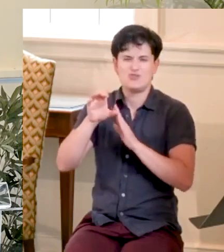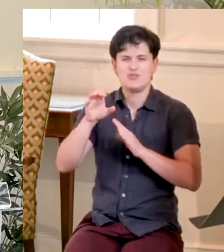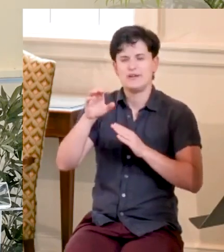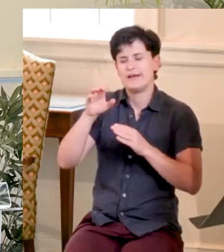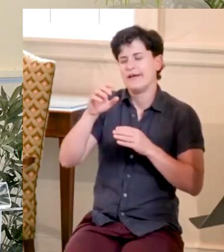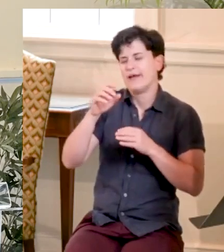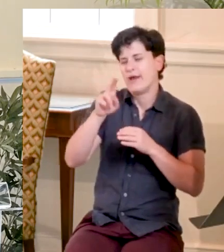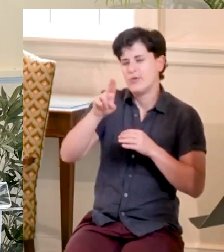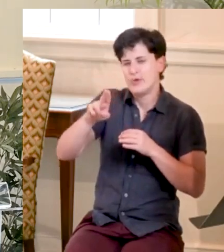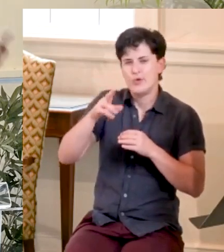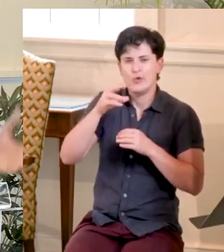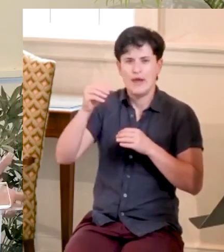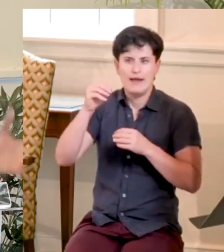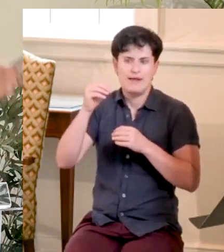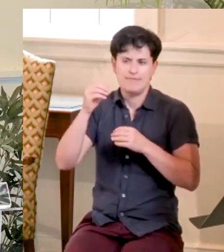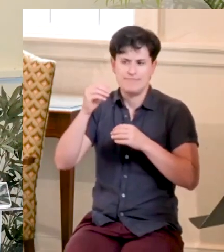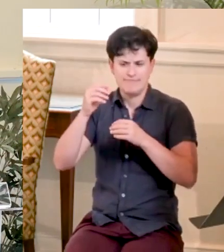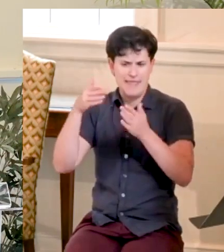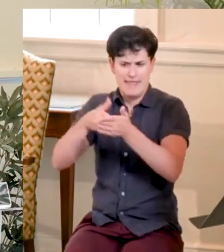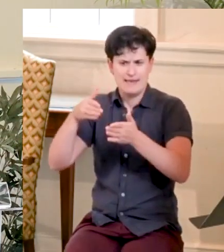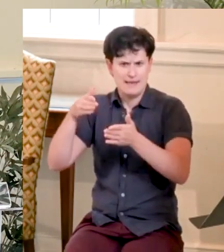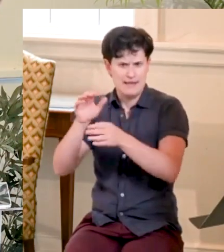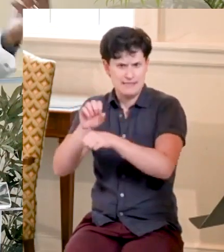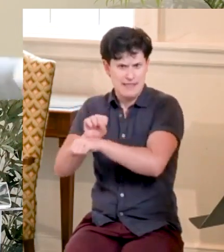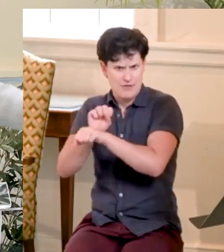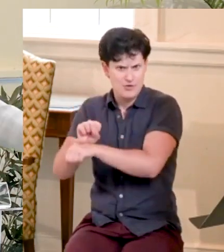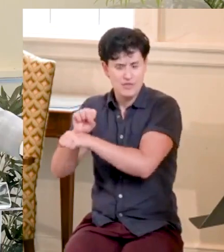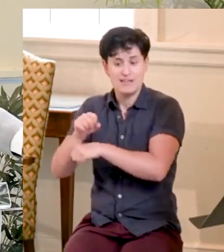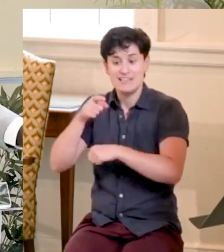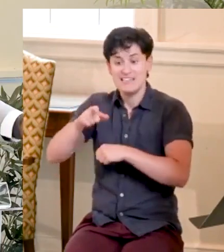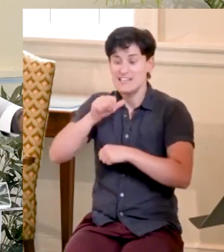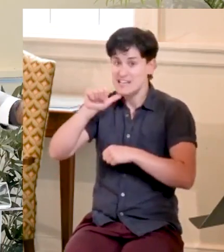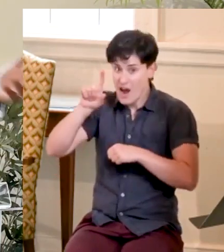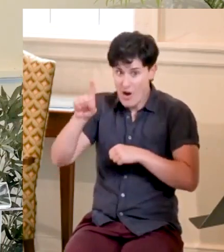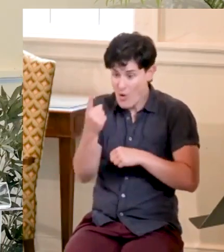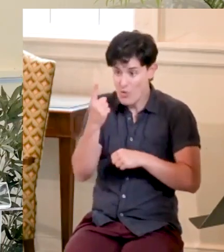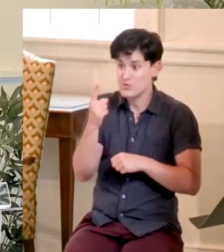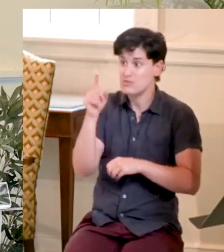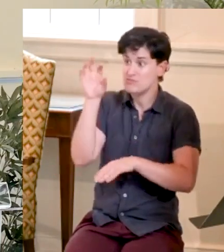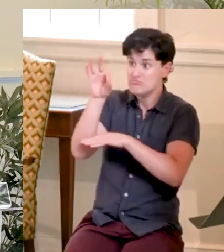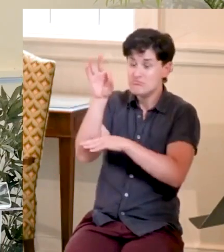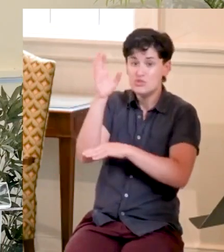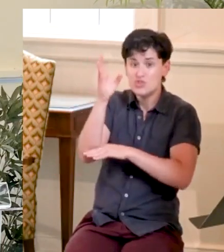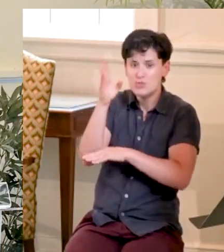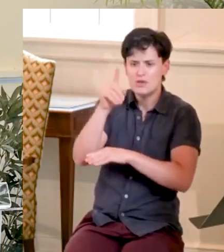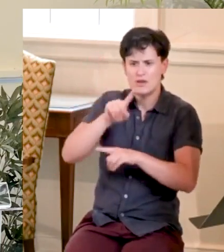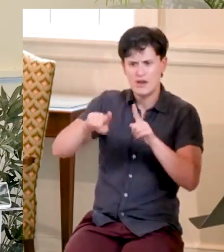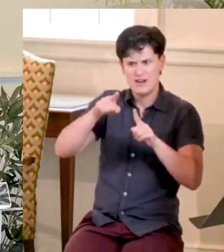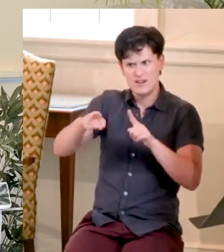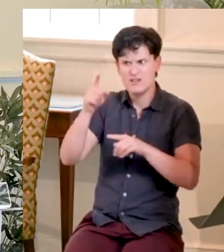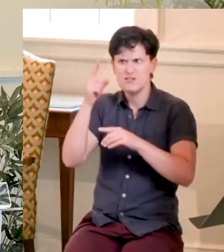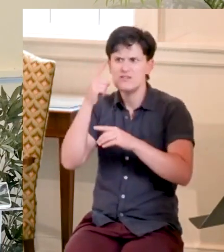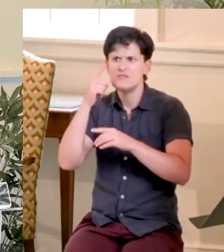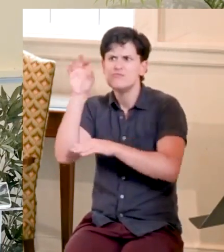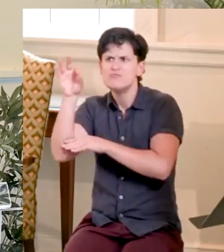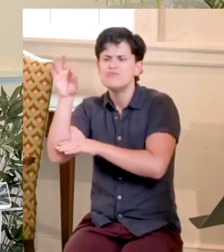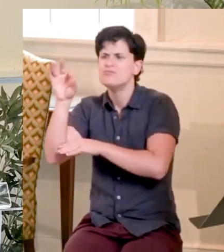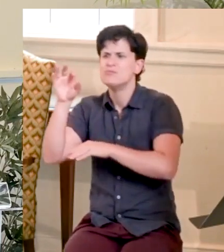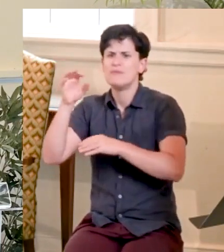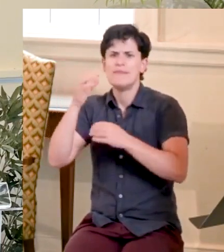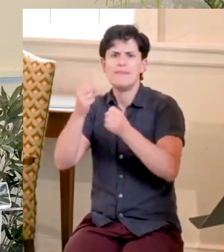preach sermons, he preached liberty with passion. He hid escaped enslaved